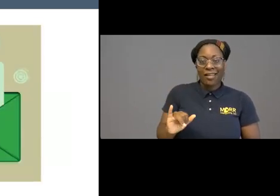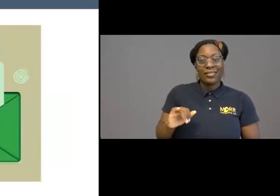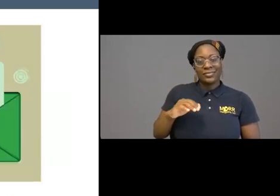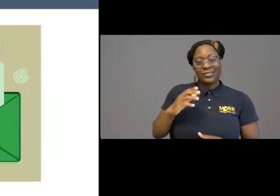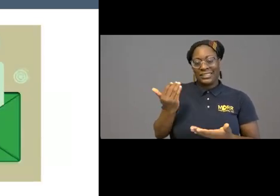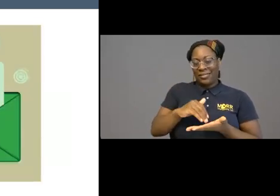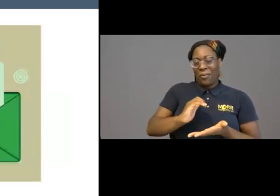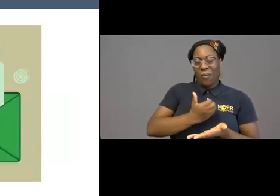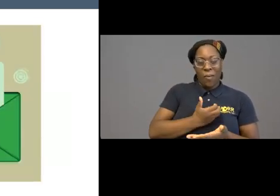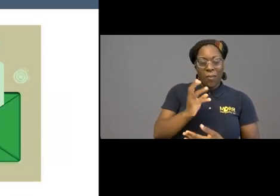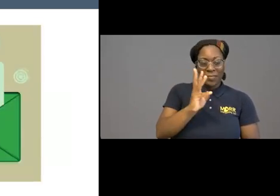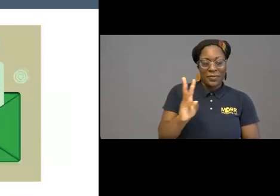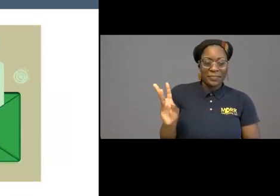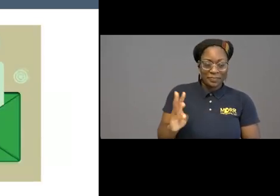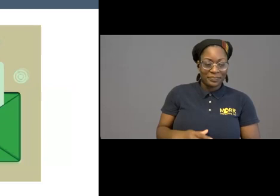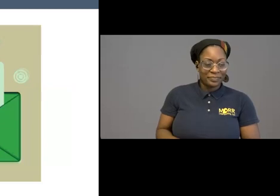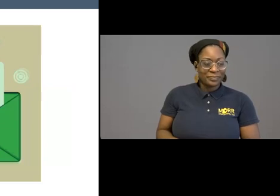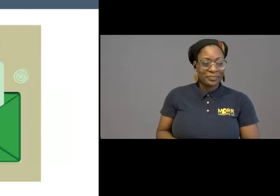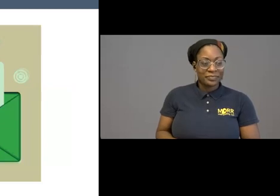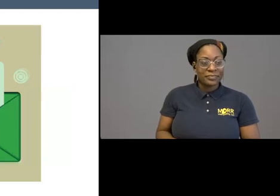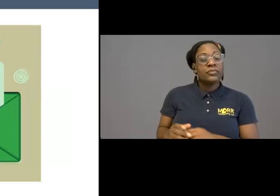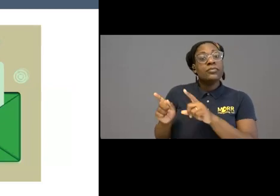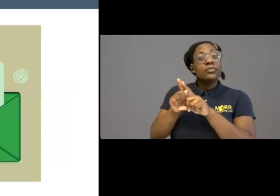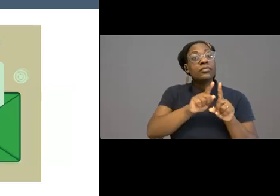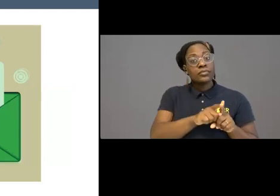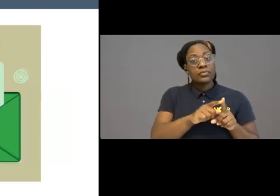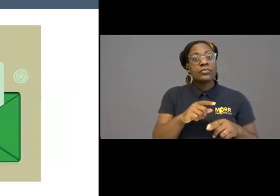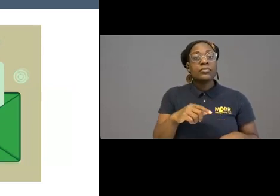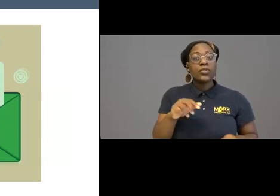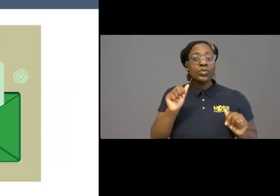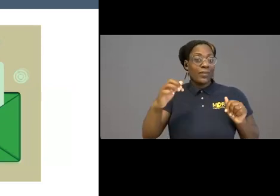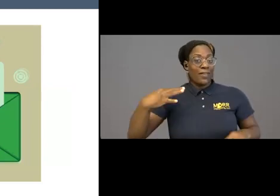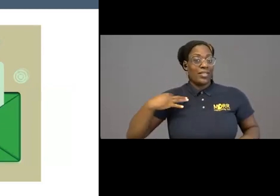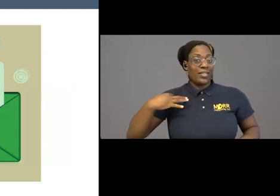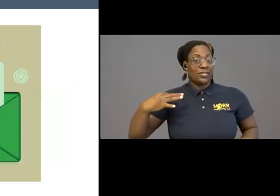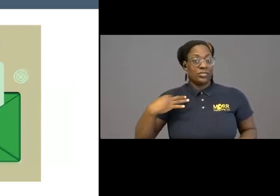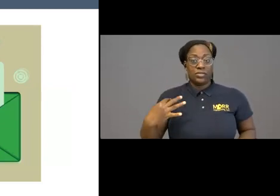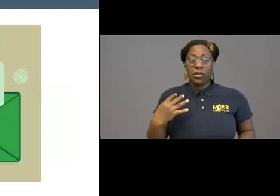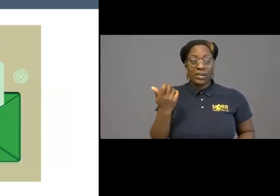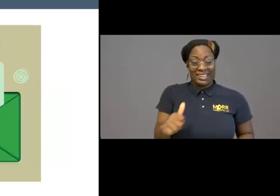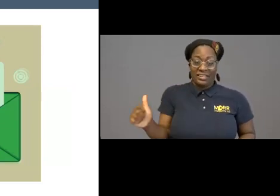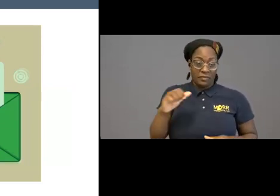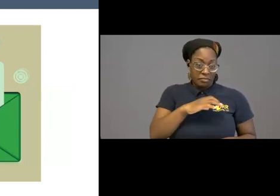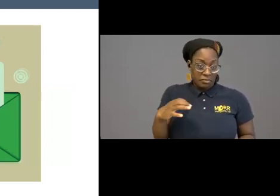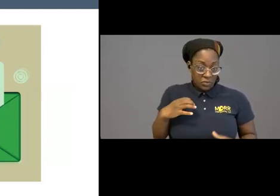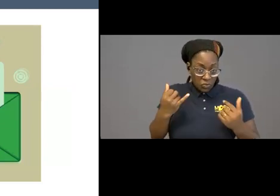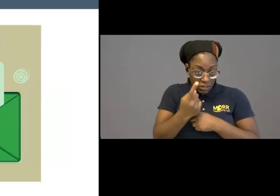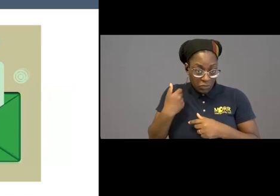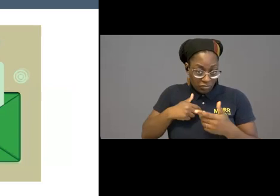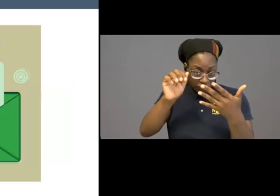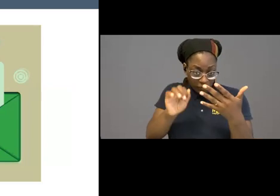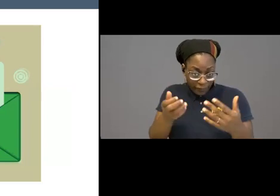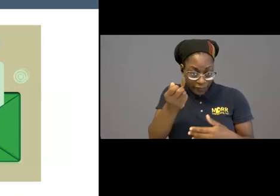And you can also volunteer to serve on one of the committees we discussed today. No application is needed to serve on a committee. You can just email the